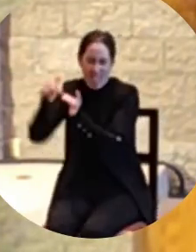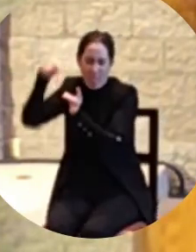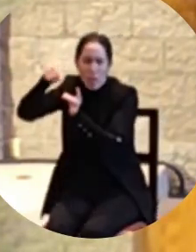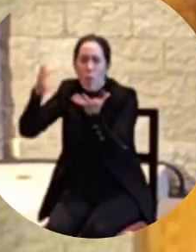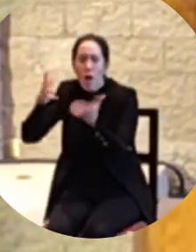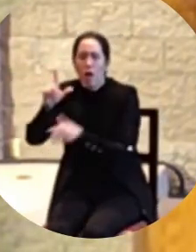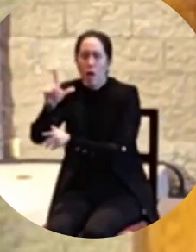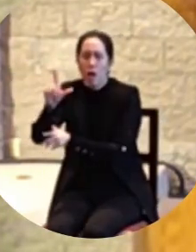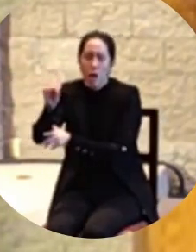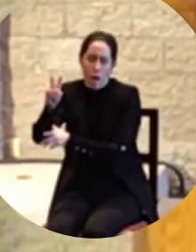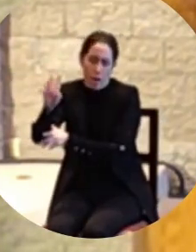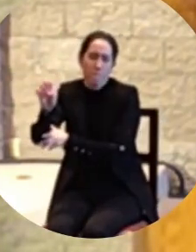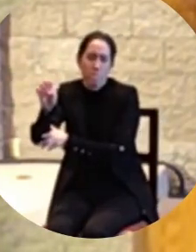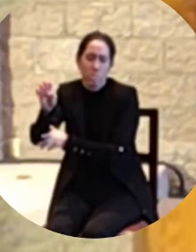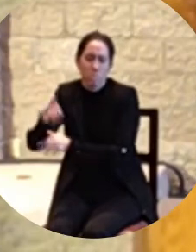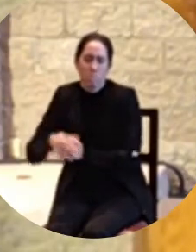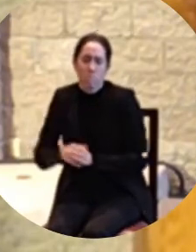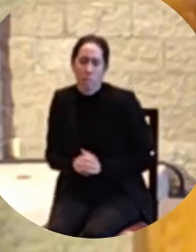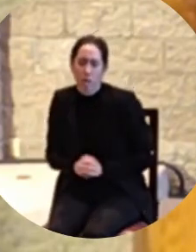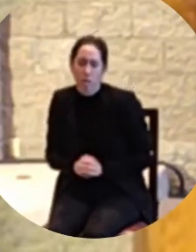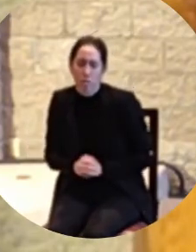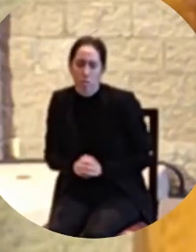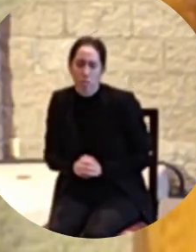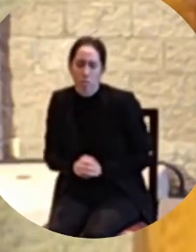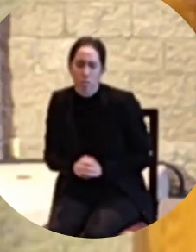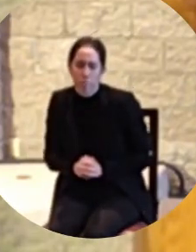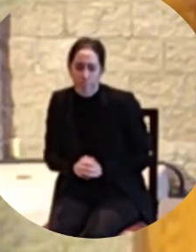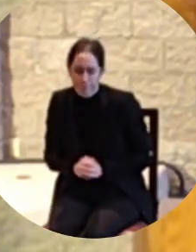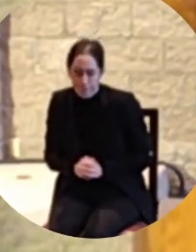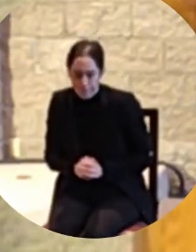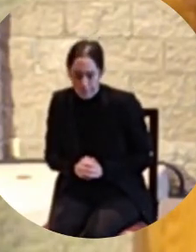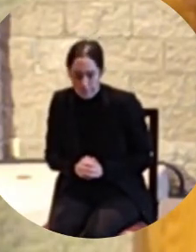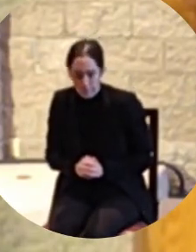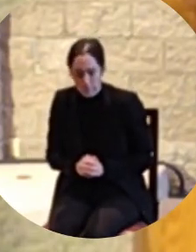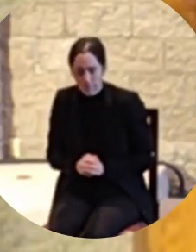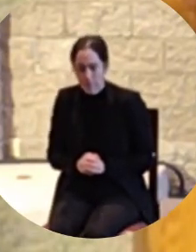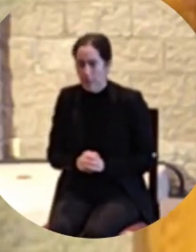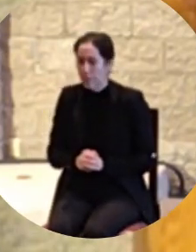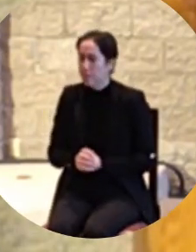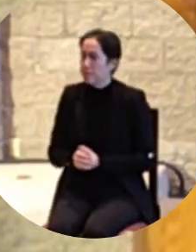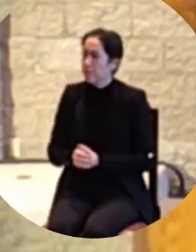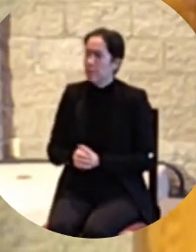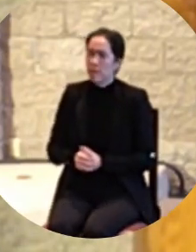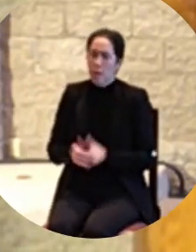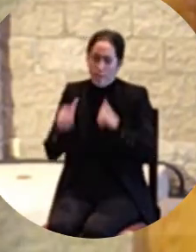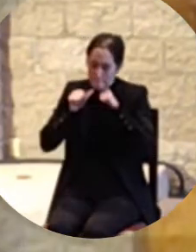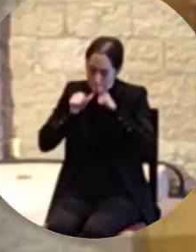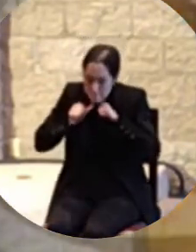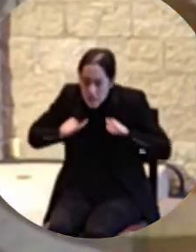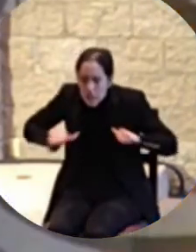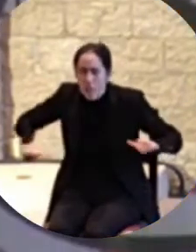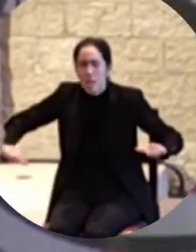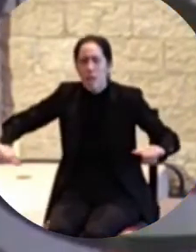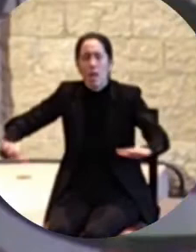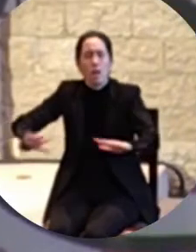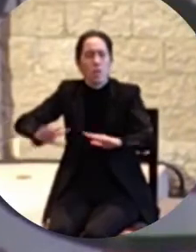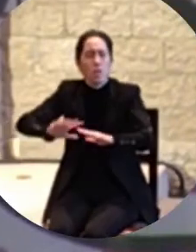The blessing of finding your creation, your God